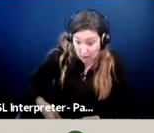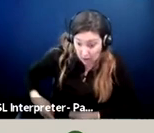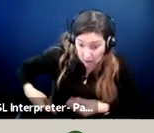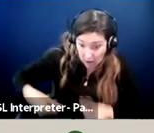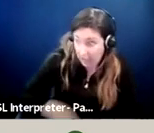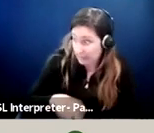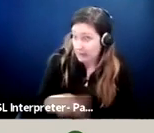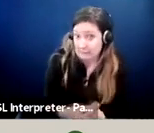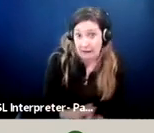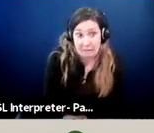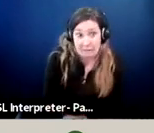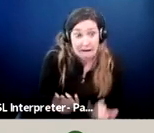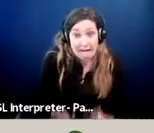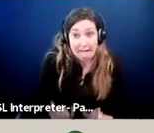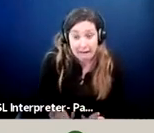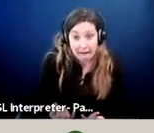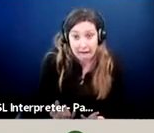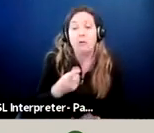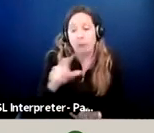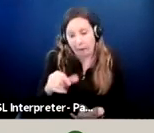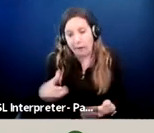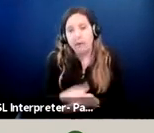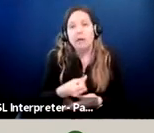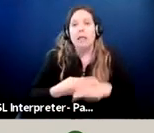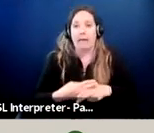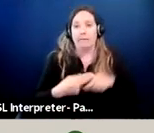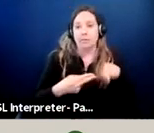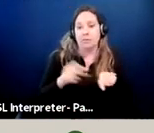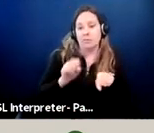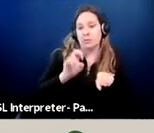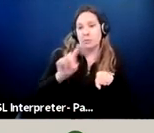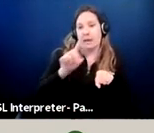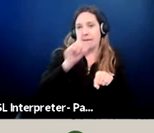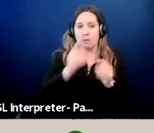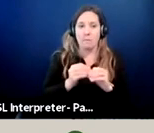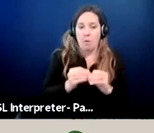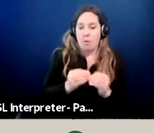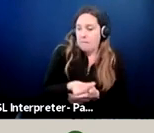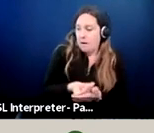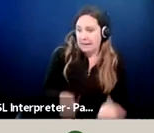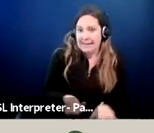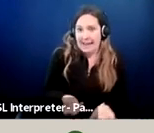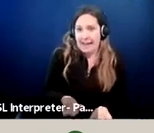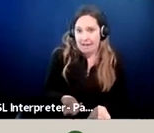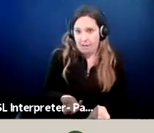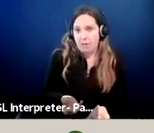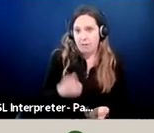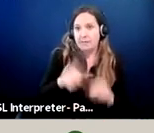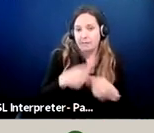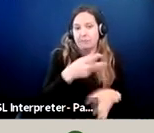a file being made, you can leverage that earlier to get cash in the door. Any questions on